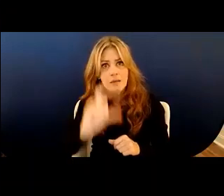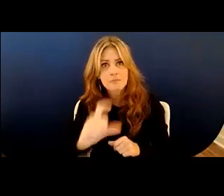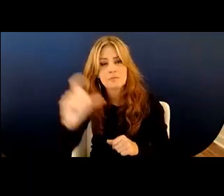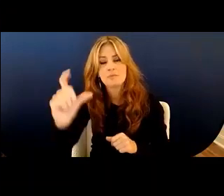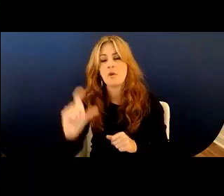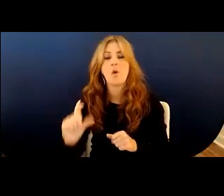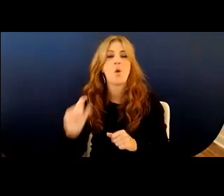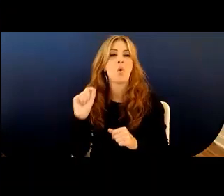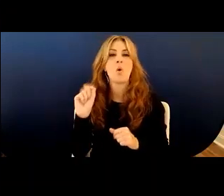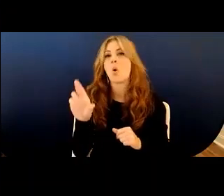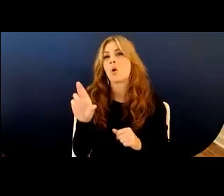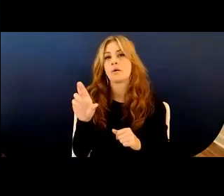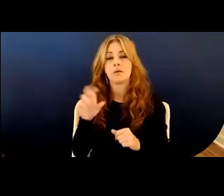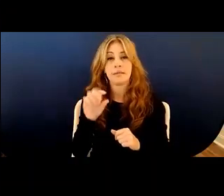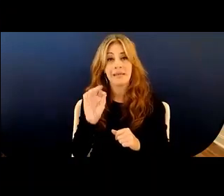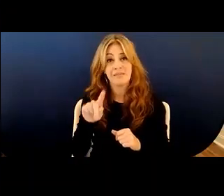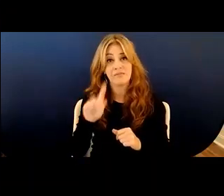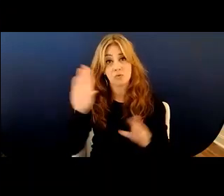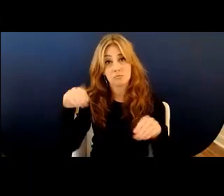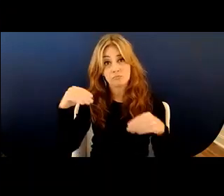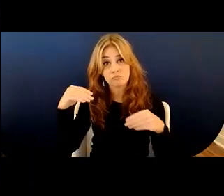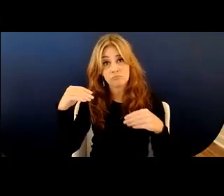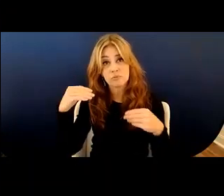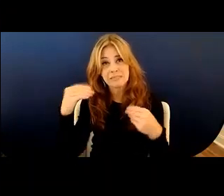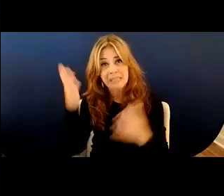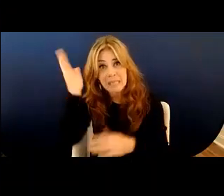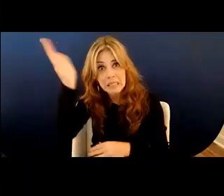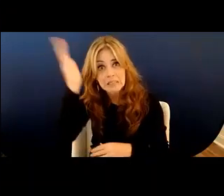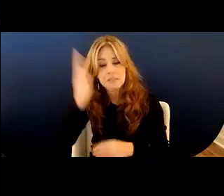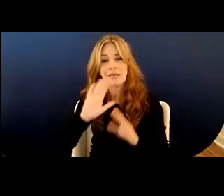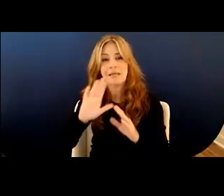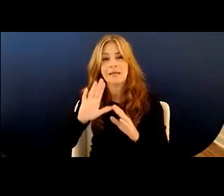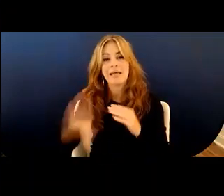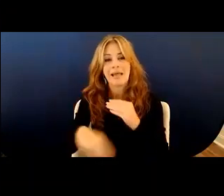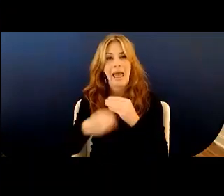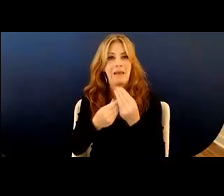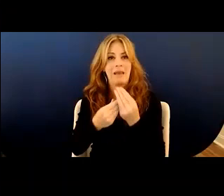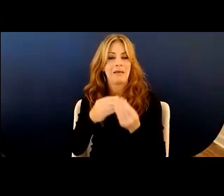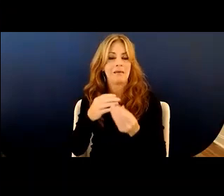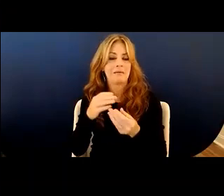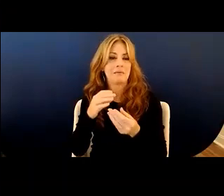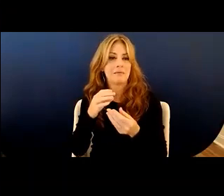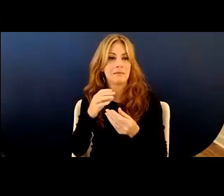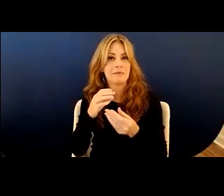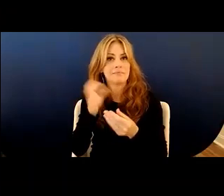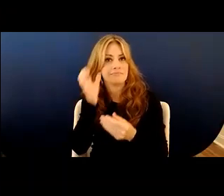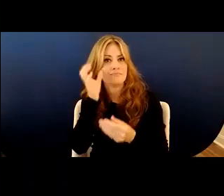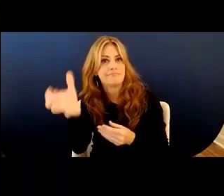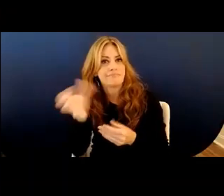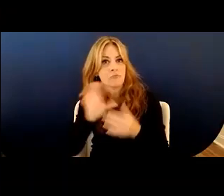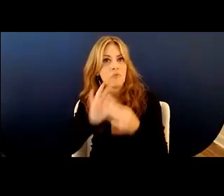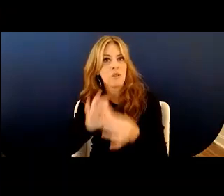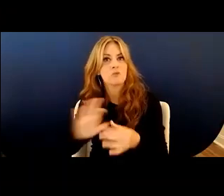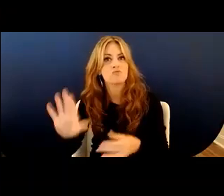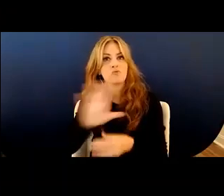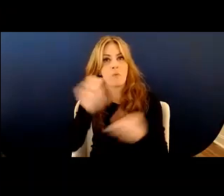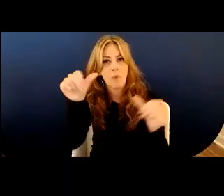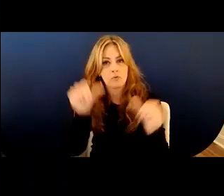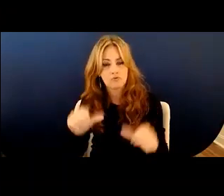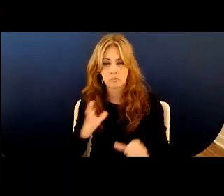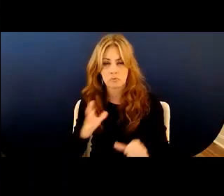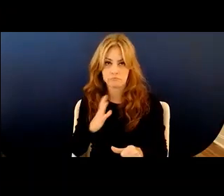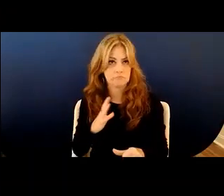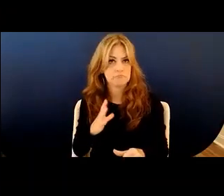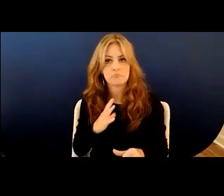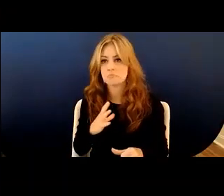be presenting, framing the poster and adding more context, this is where you would do that. The functionality is